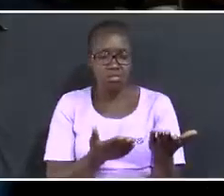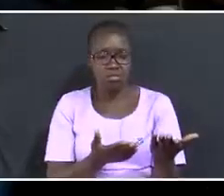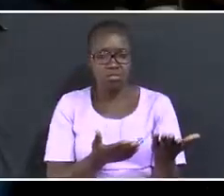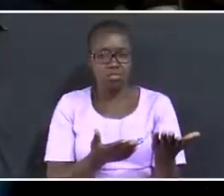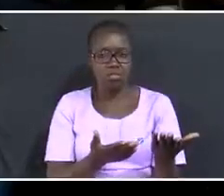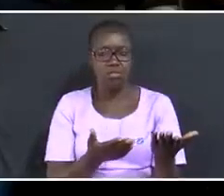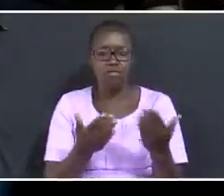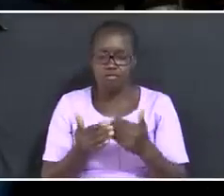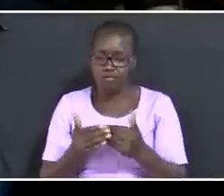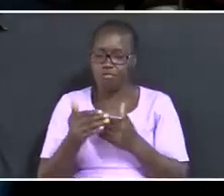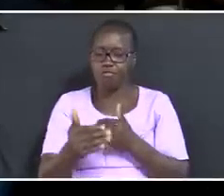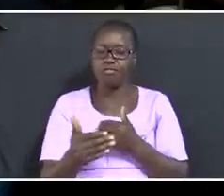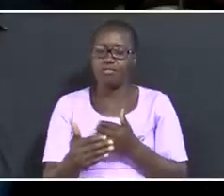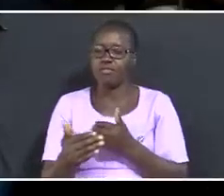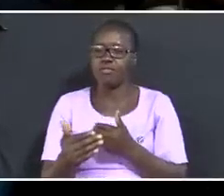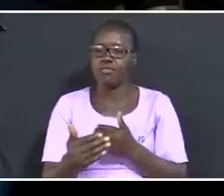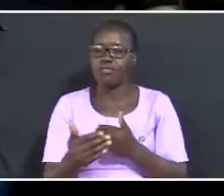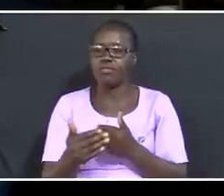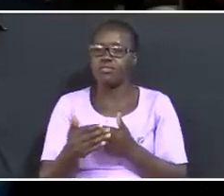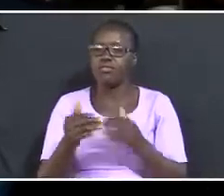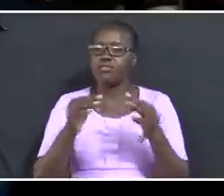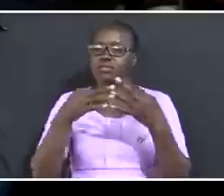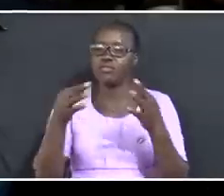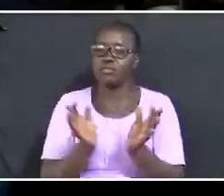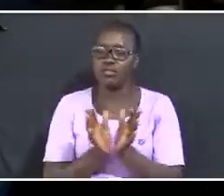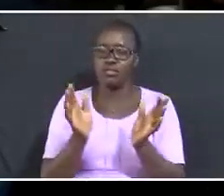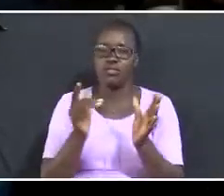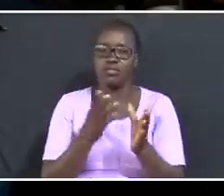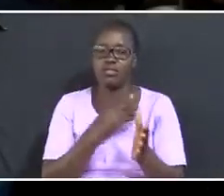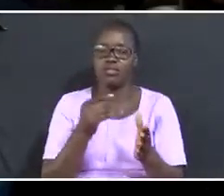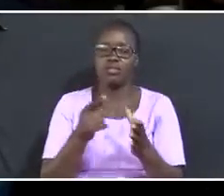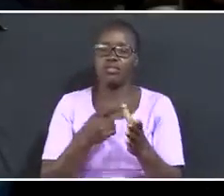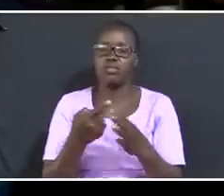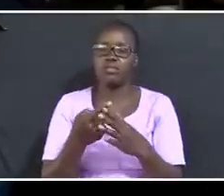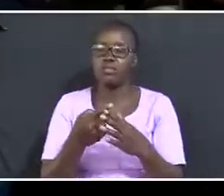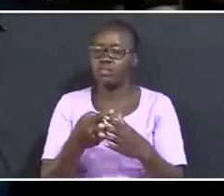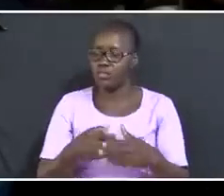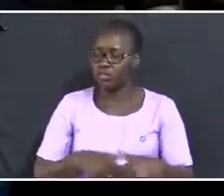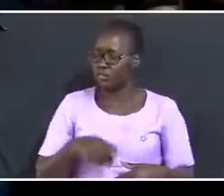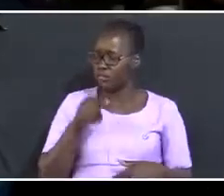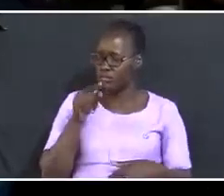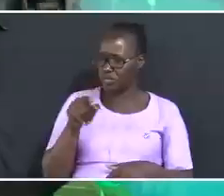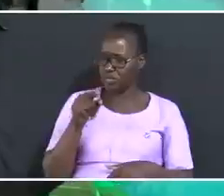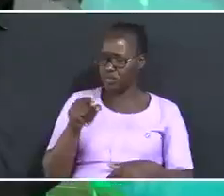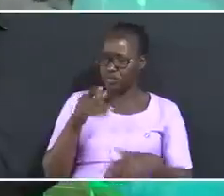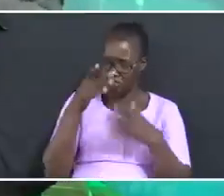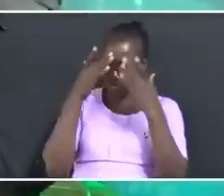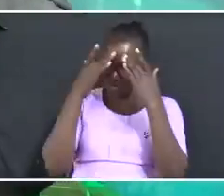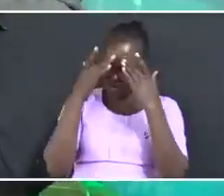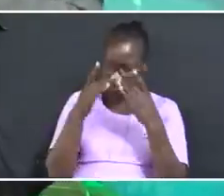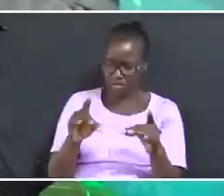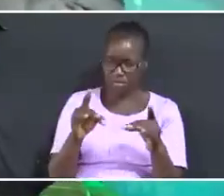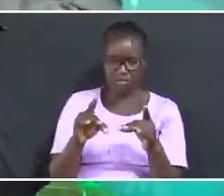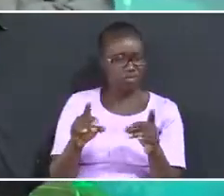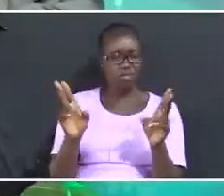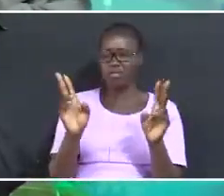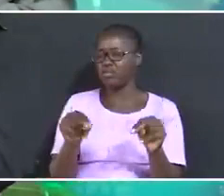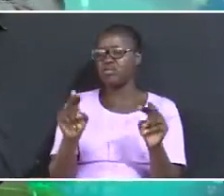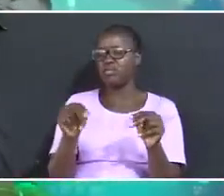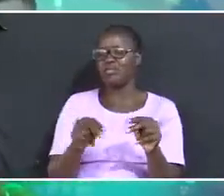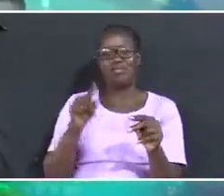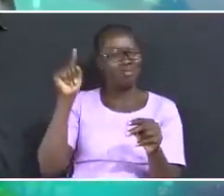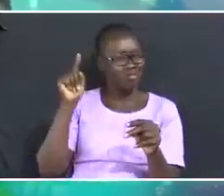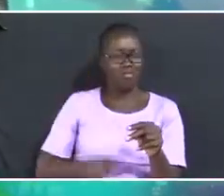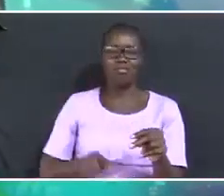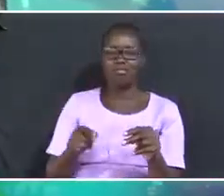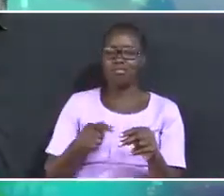the extended family. And then this young man decided, no, I don't